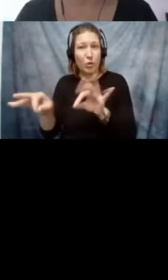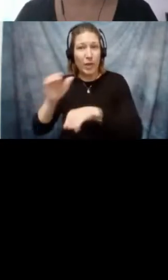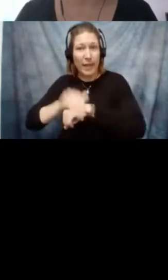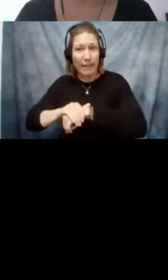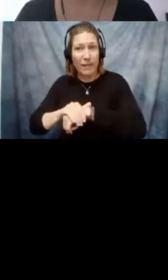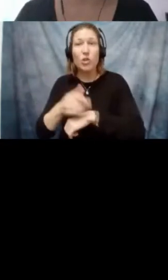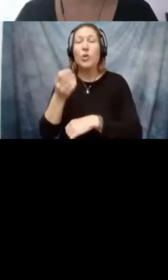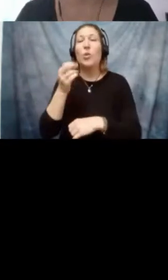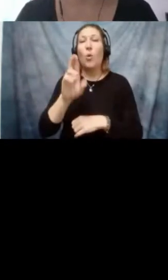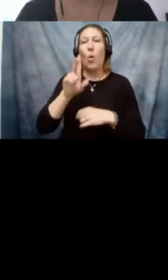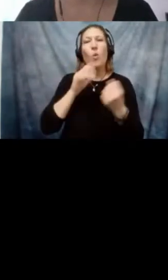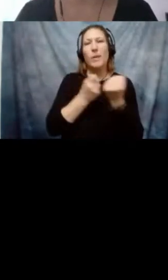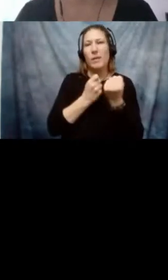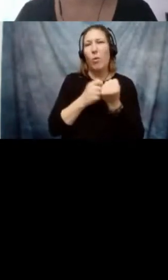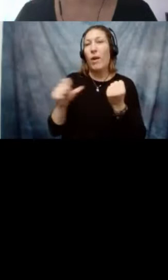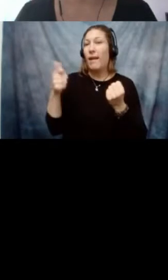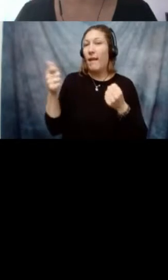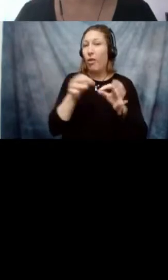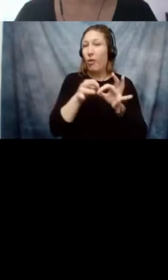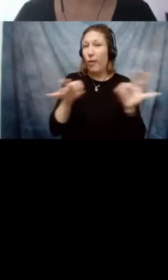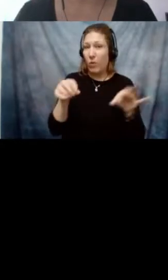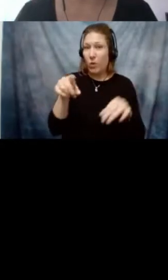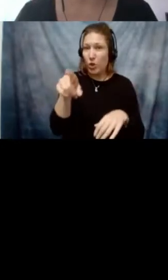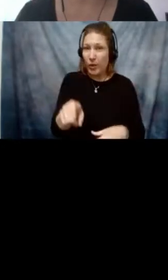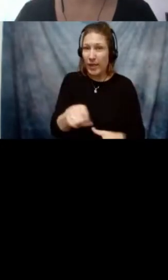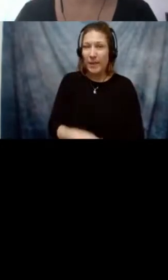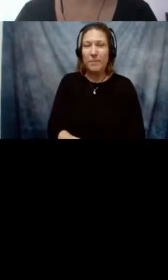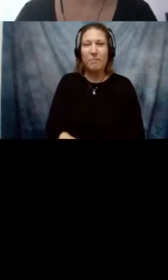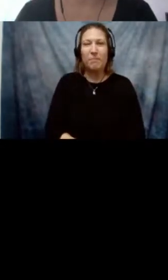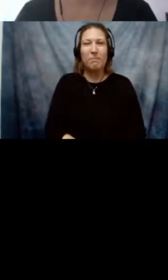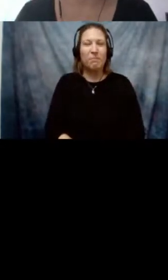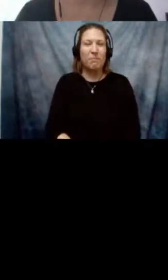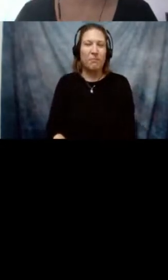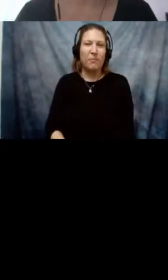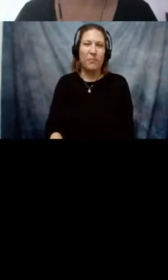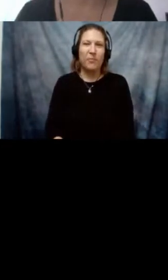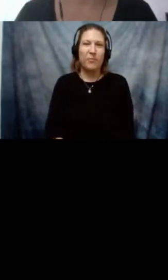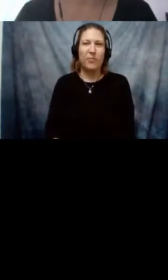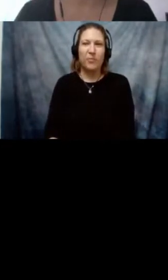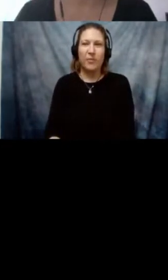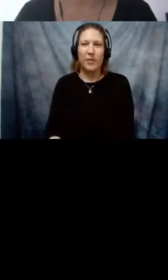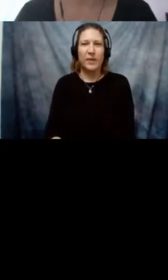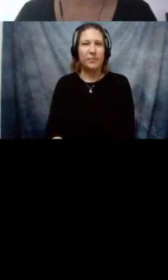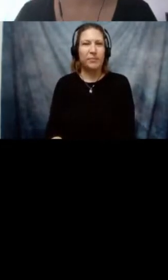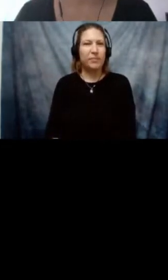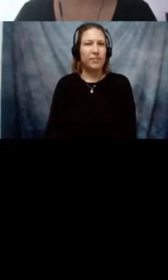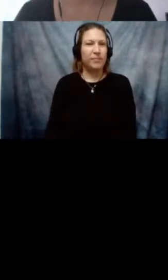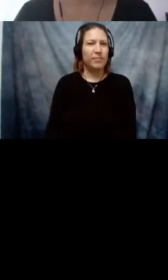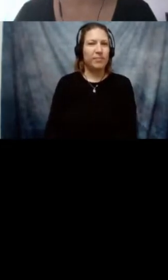will be supported in another language of your choosing. So I'll give a couple of seconds for that.